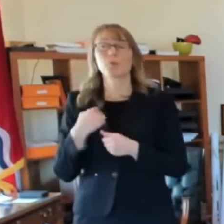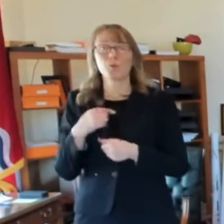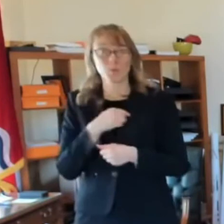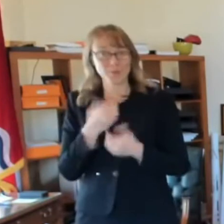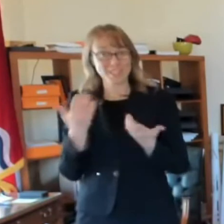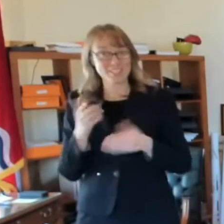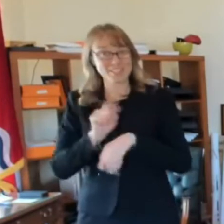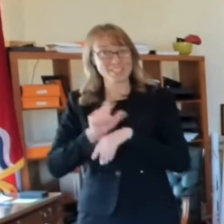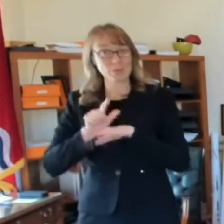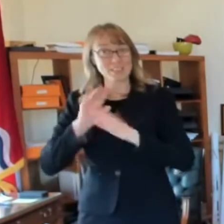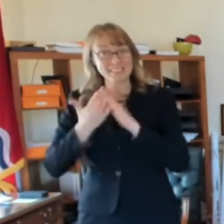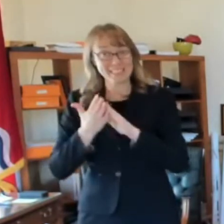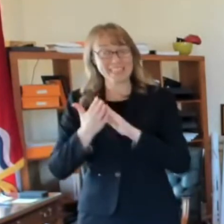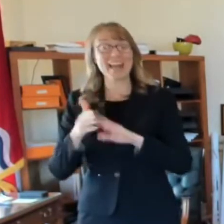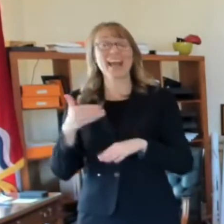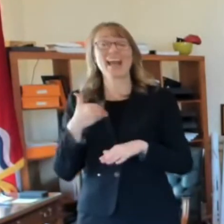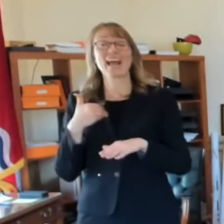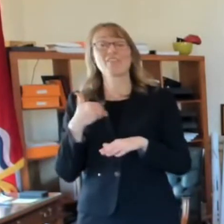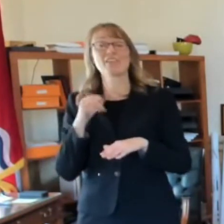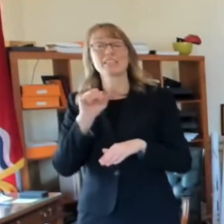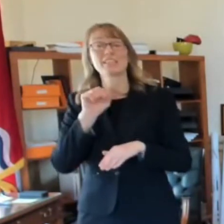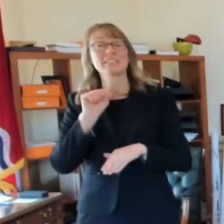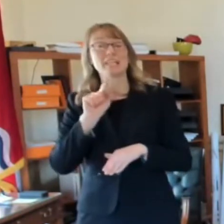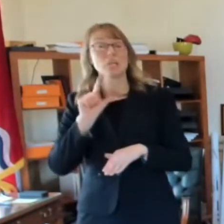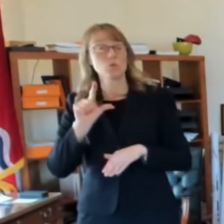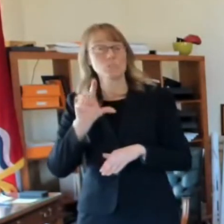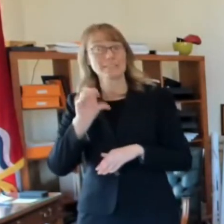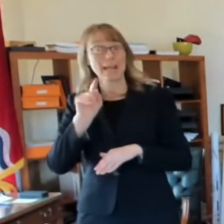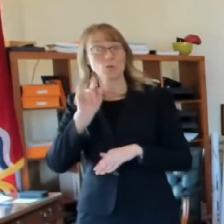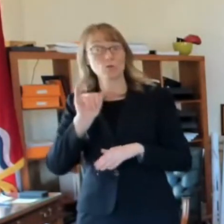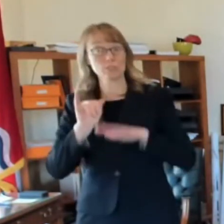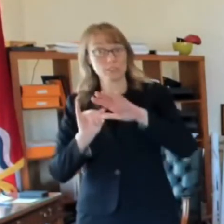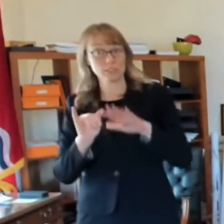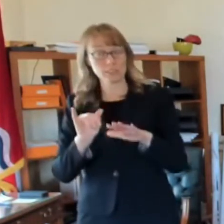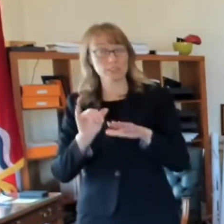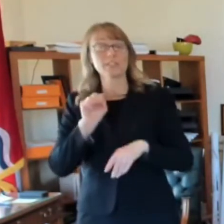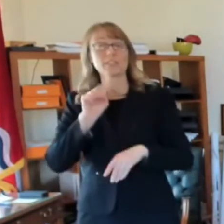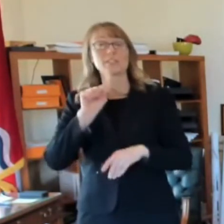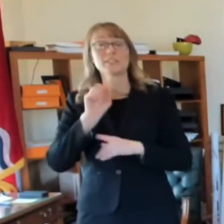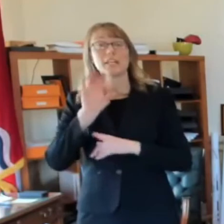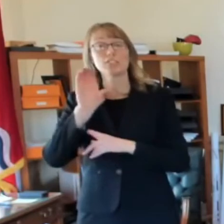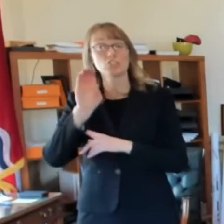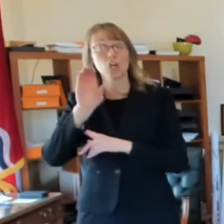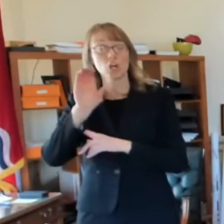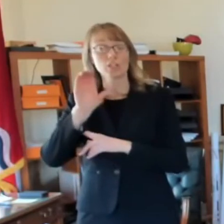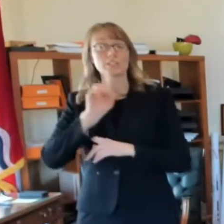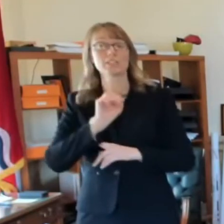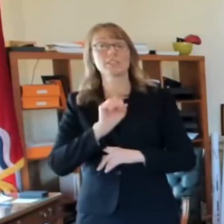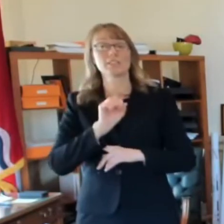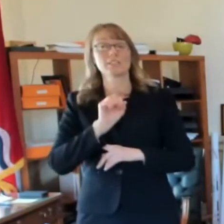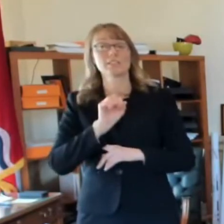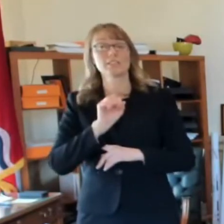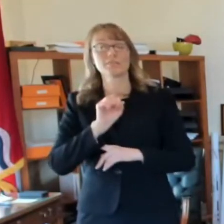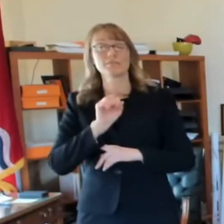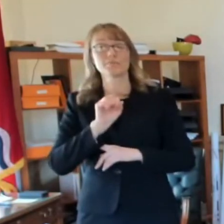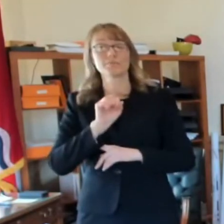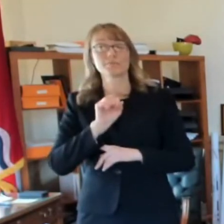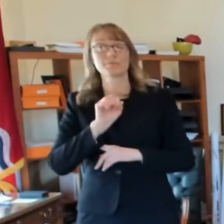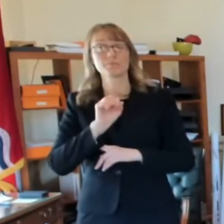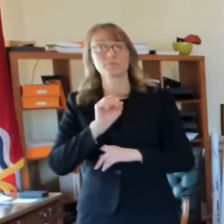been a statewide look at things. Here we are in our city of St. Louis, our 62 square miles, and surrounded